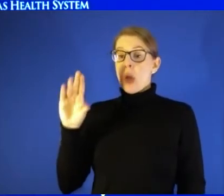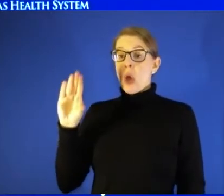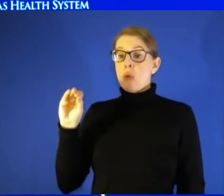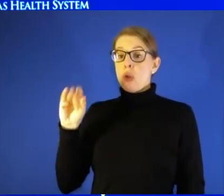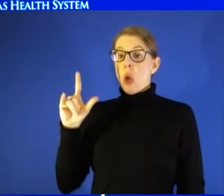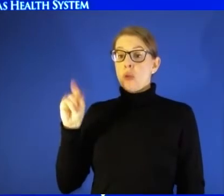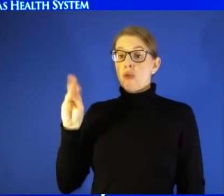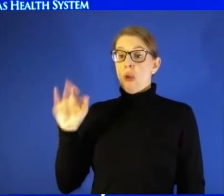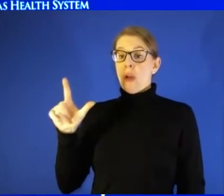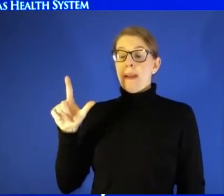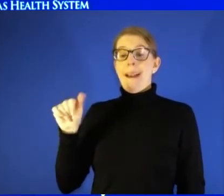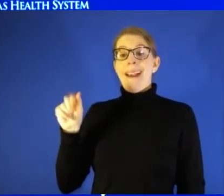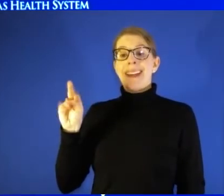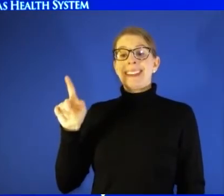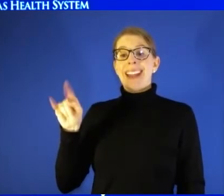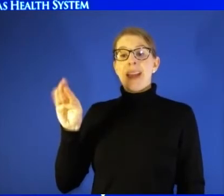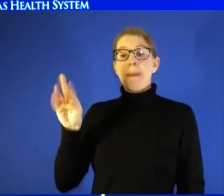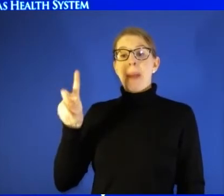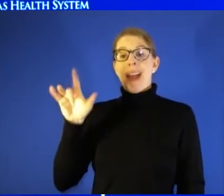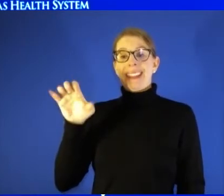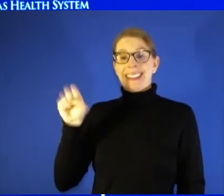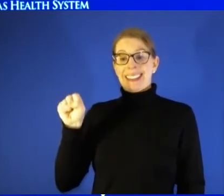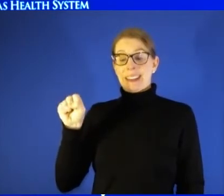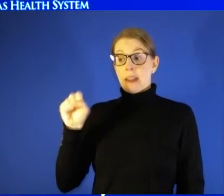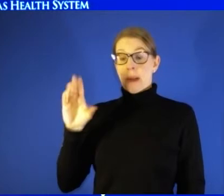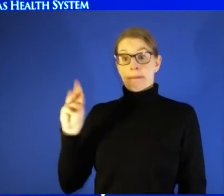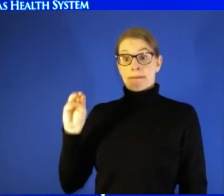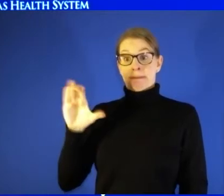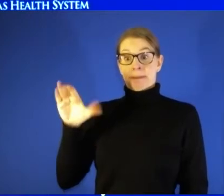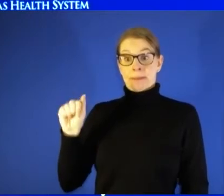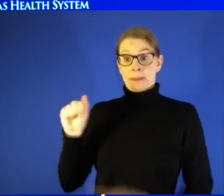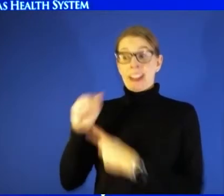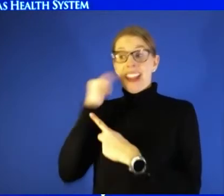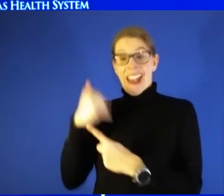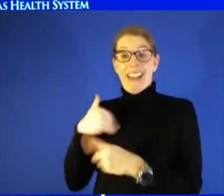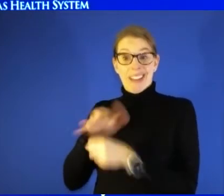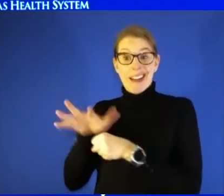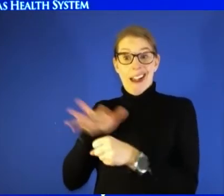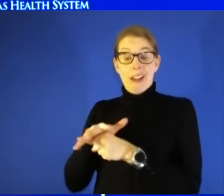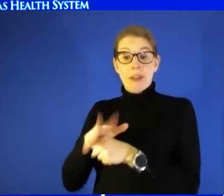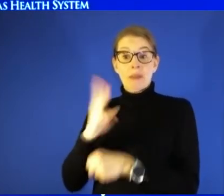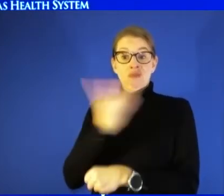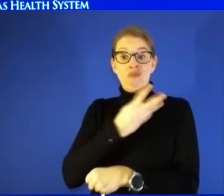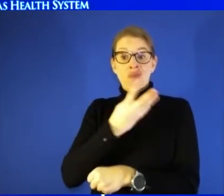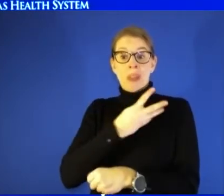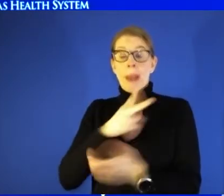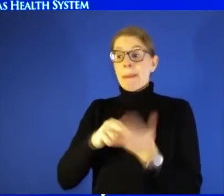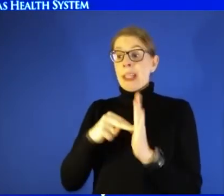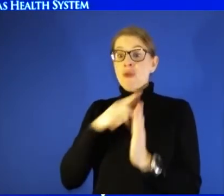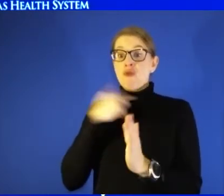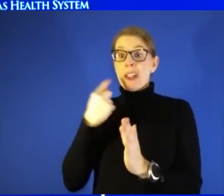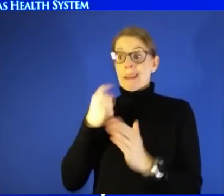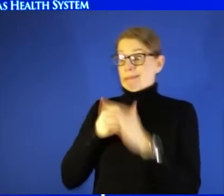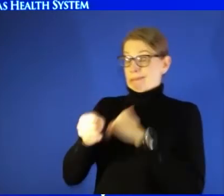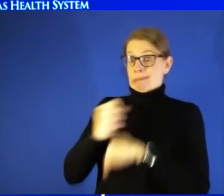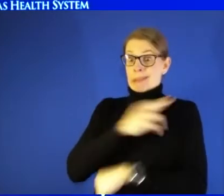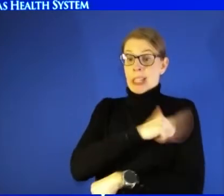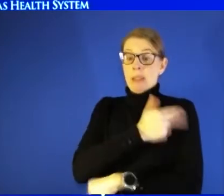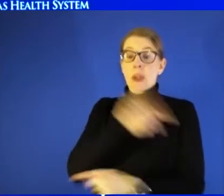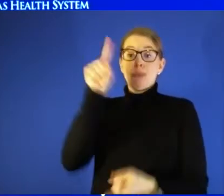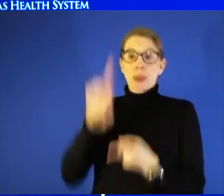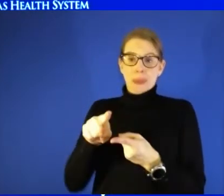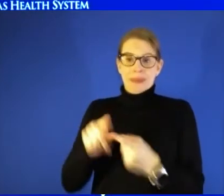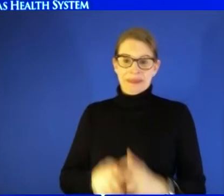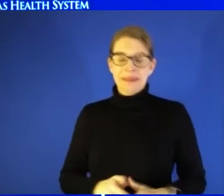supply, that also significantly reduces your ability to go to the hospital. So those are basically the outpatient and inpatient treatment modalities,